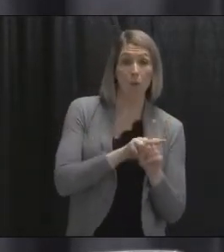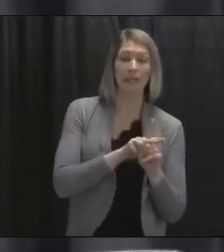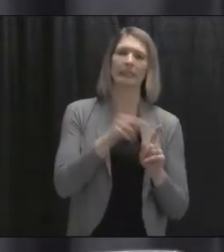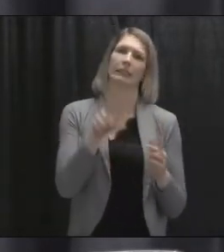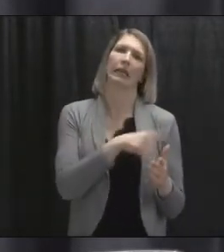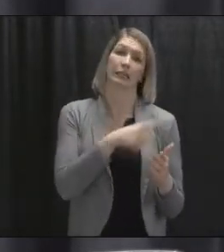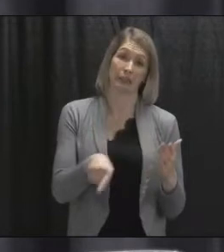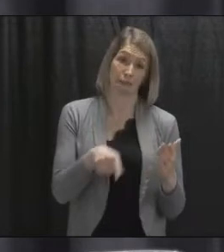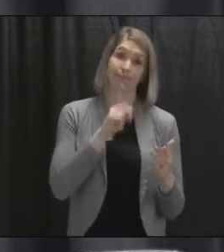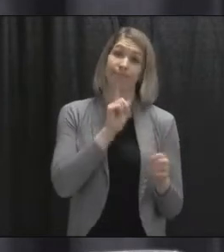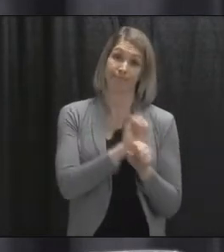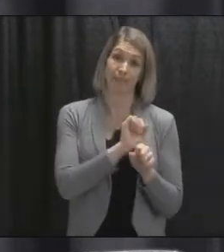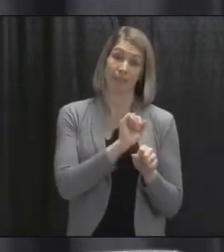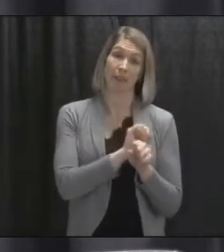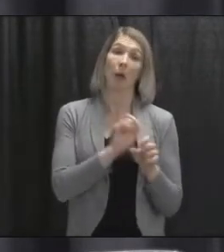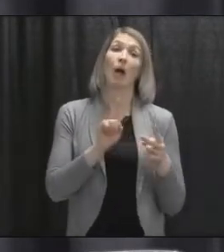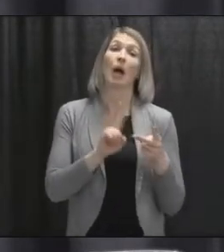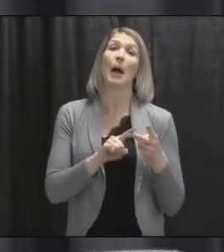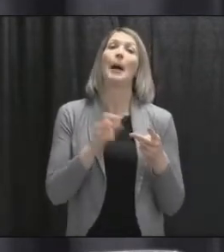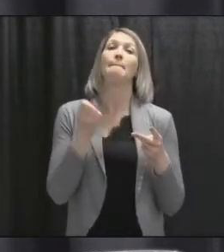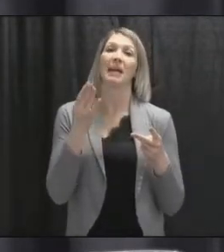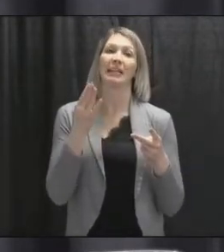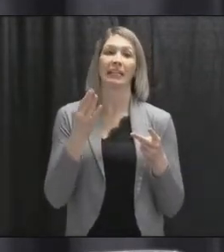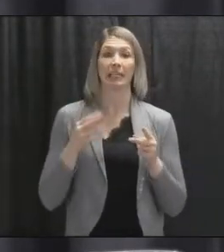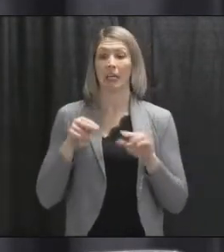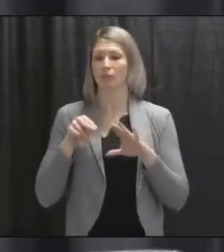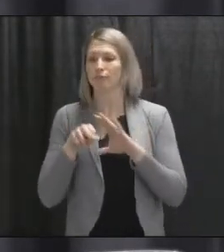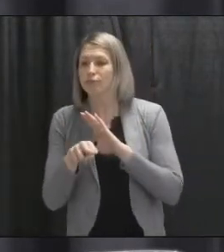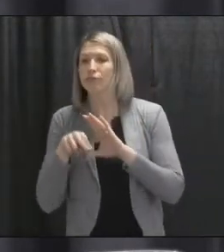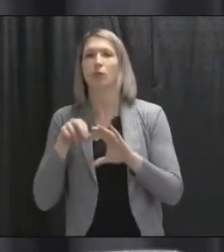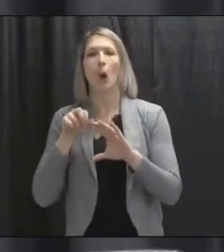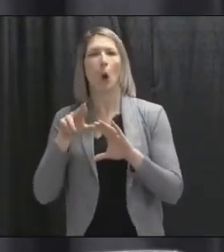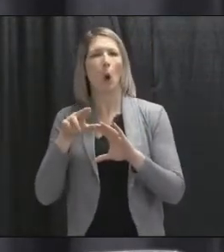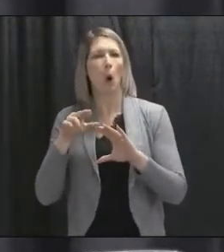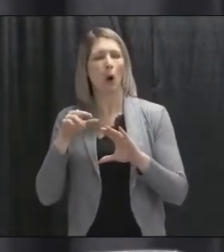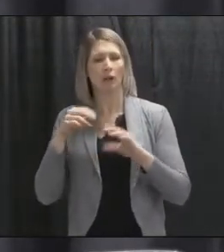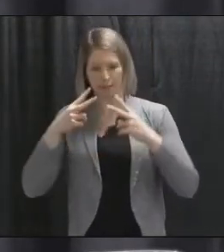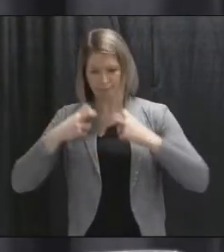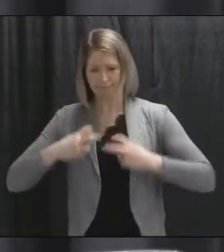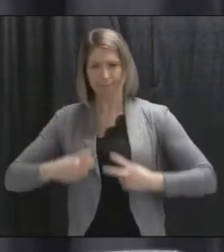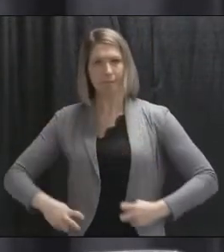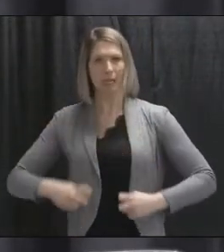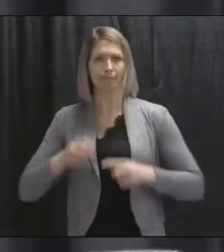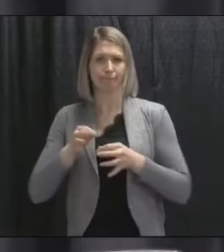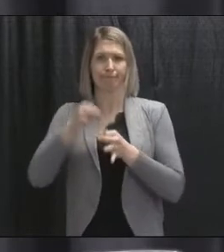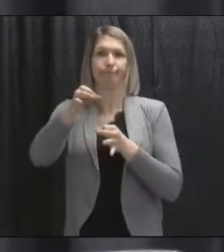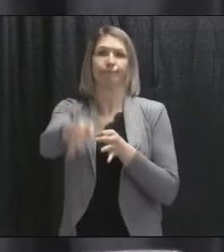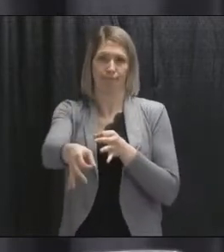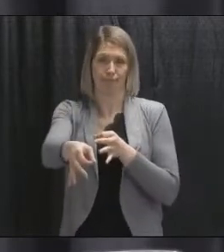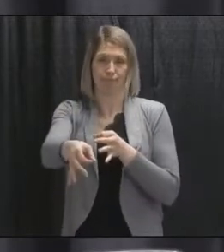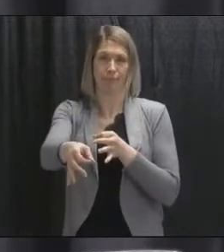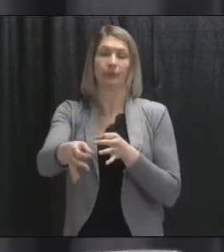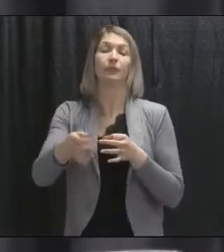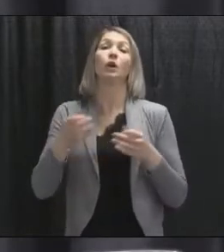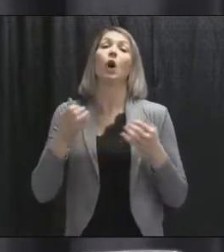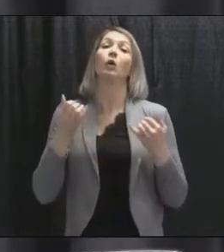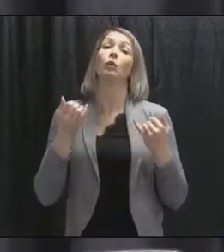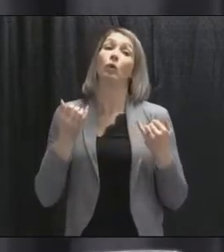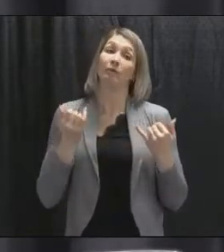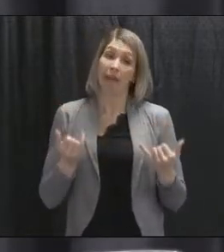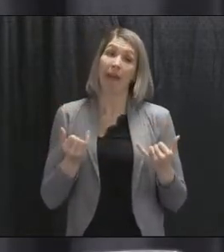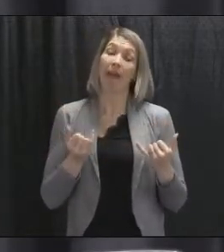of tests deferred. And I think now, as time passes, it's incumbent upon both the primary care providers,